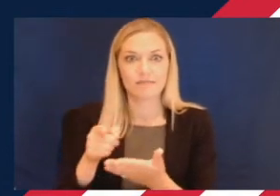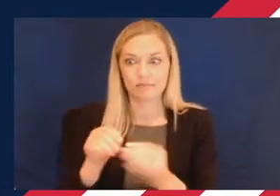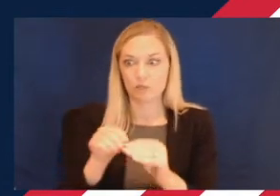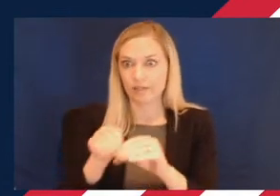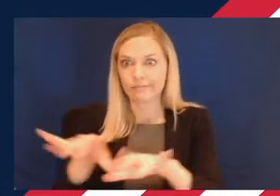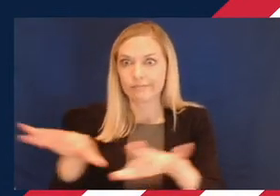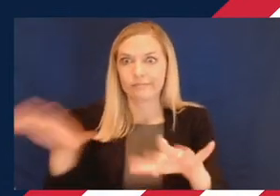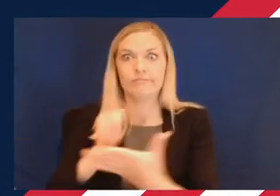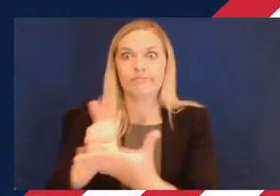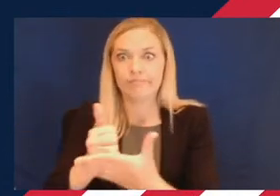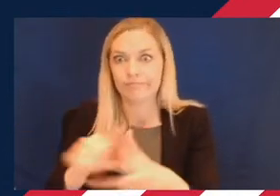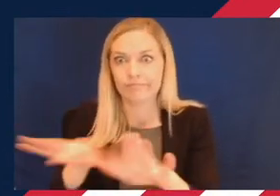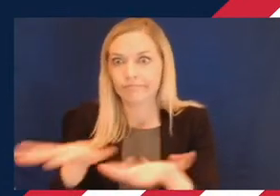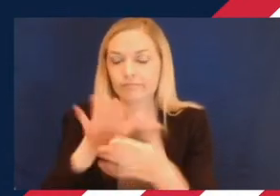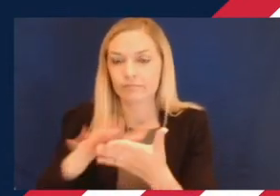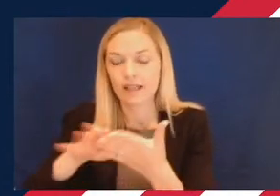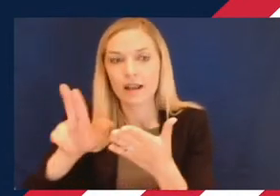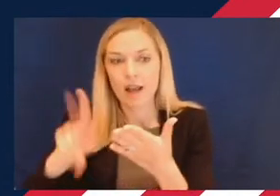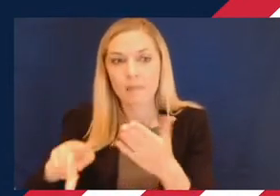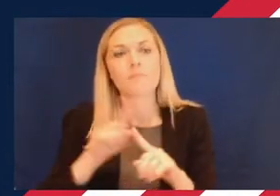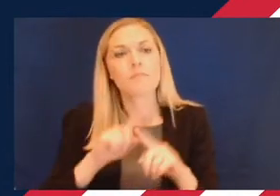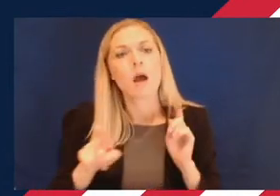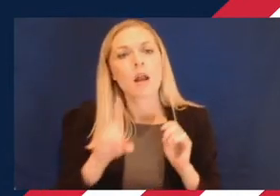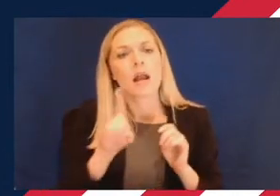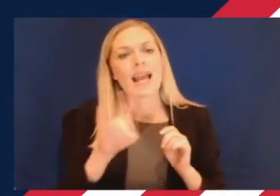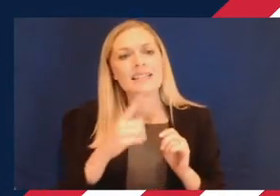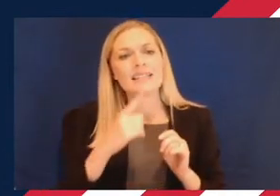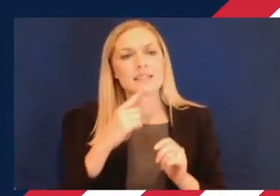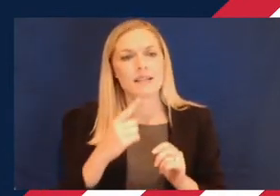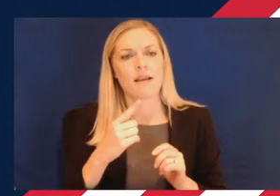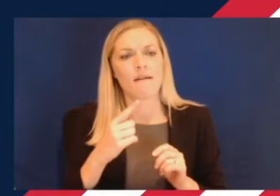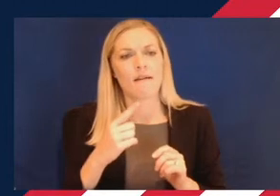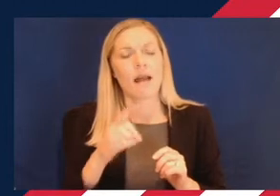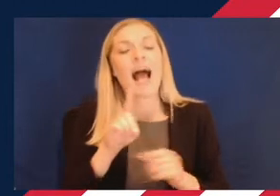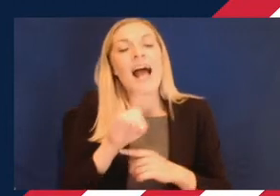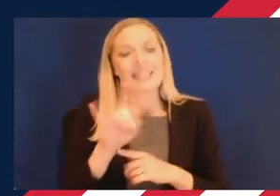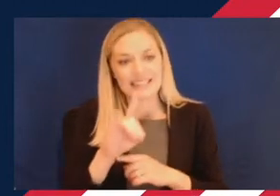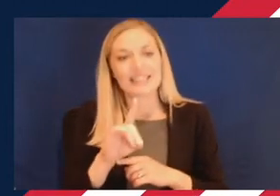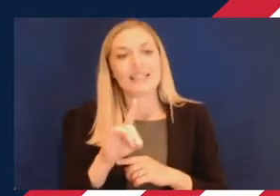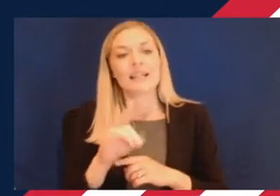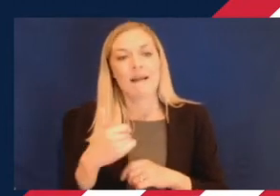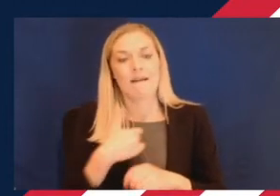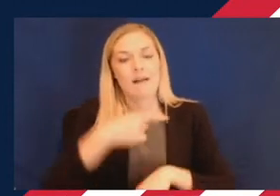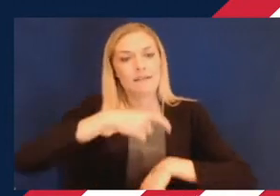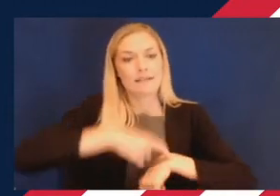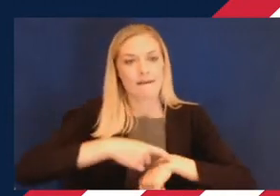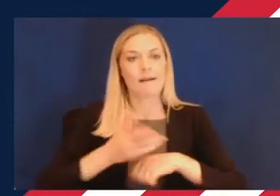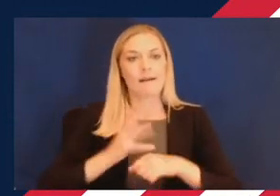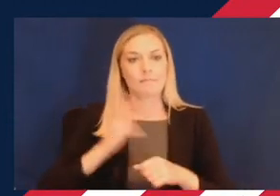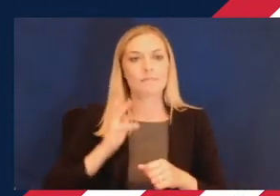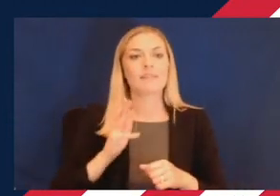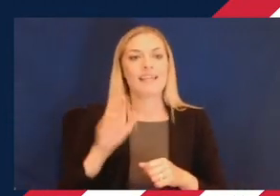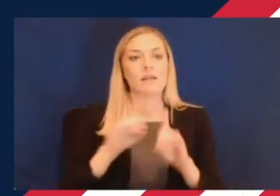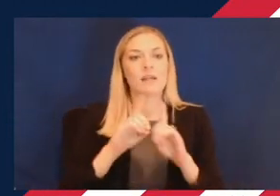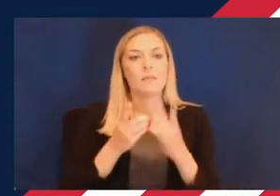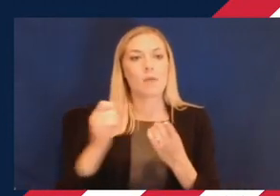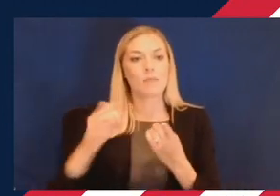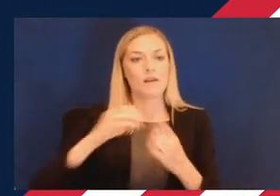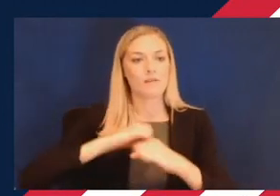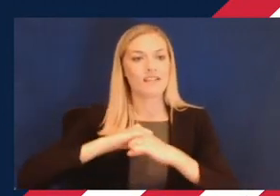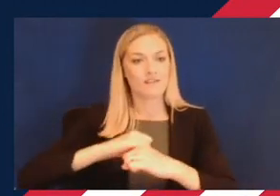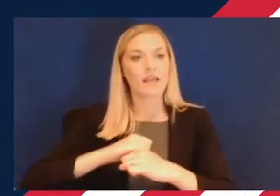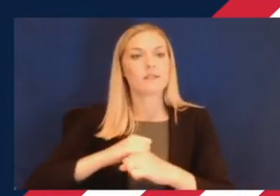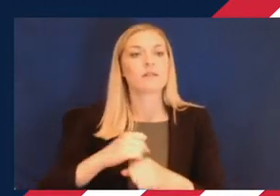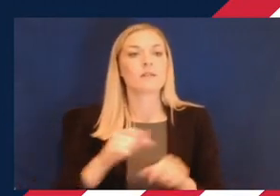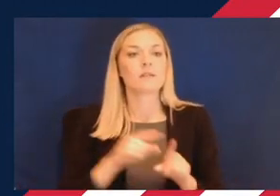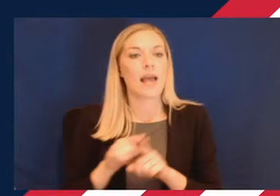spend some time as a civilian in the Department of Defense for a while. I have family members who are also in the military right now, and I would say there's